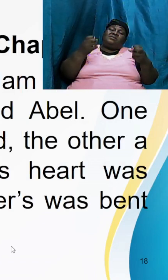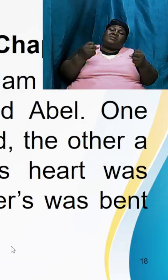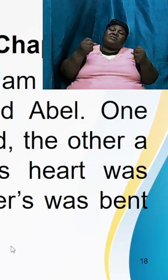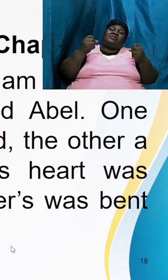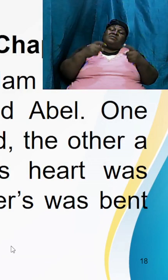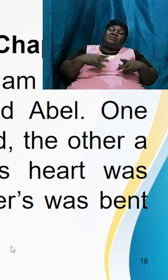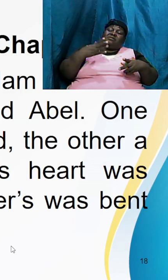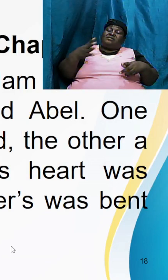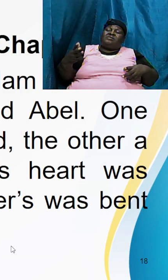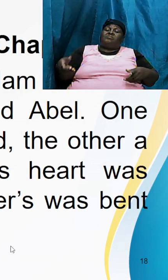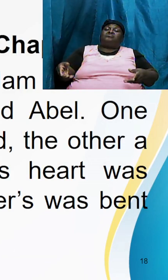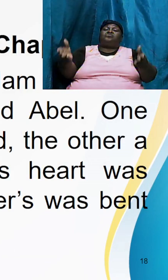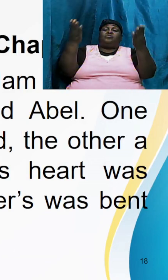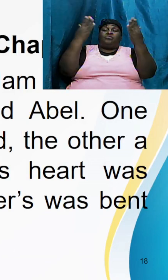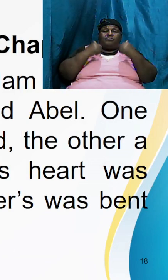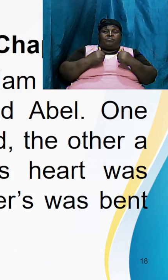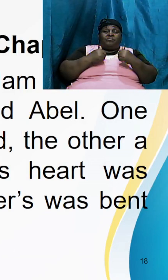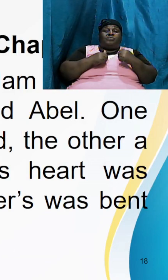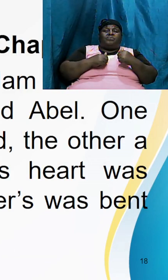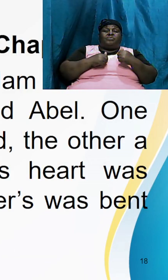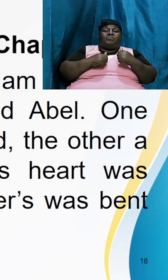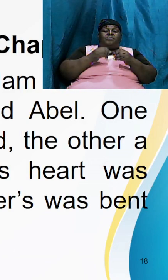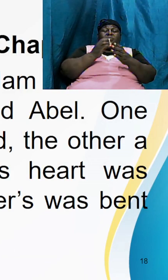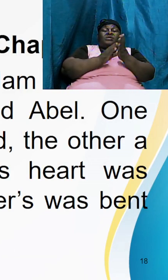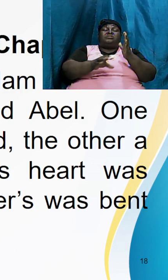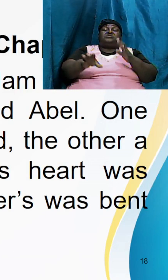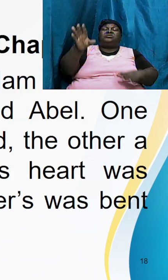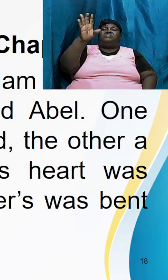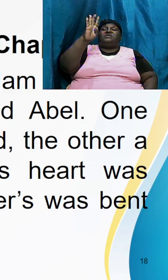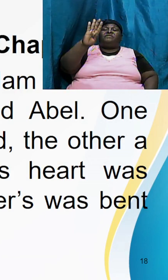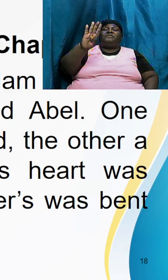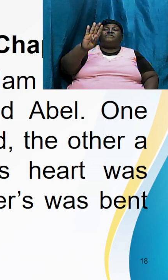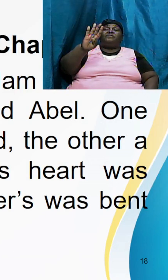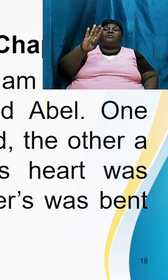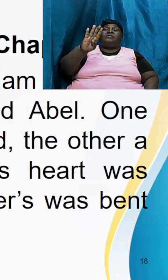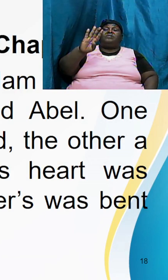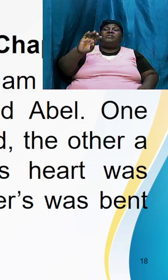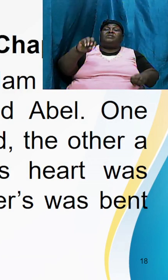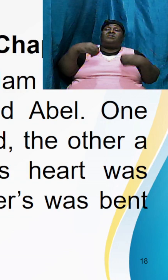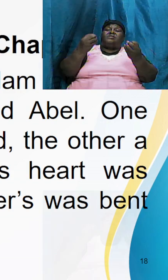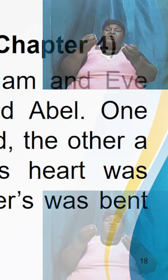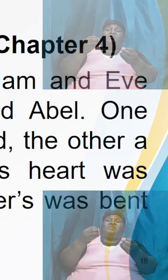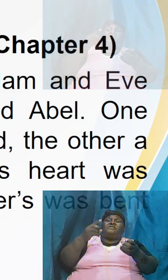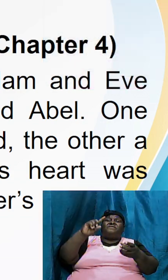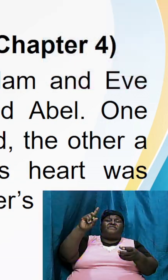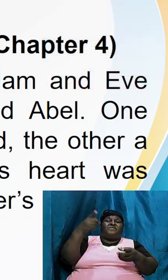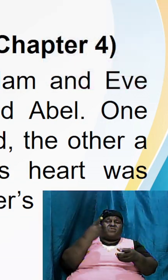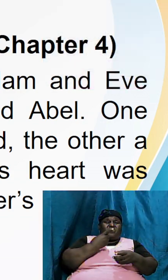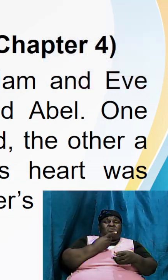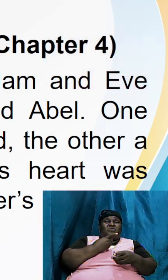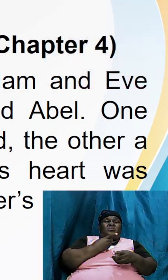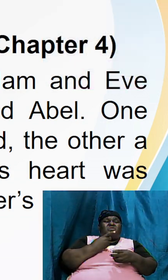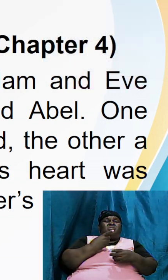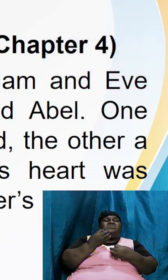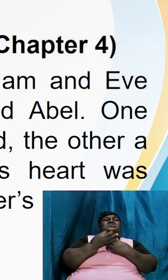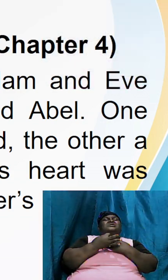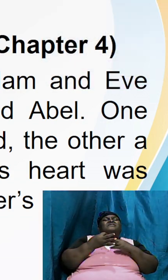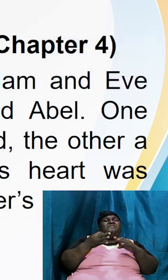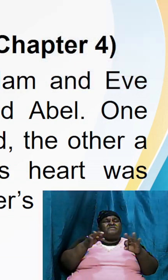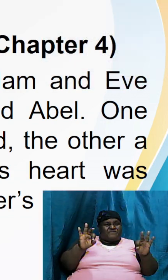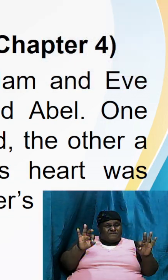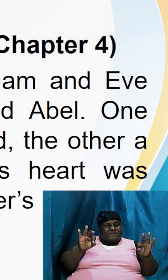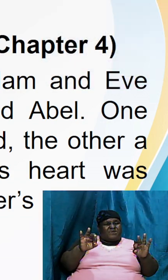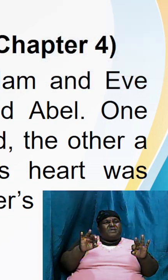were to come chapter four gives us the first civilization yes as time